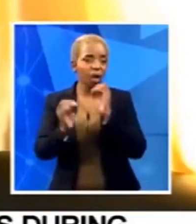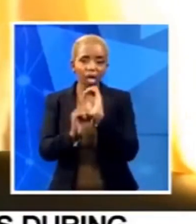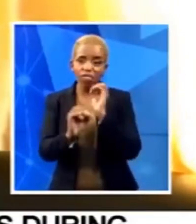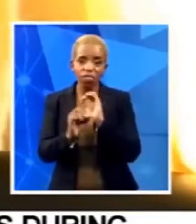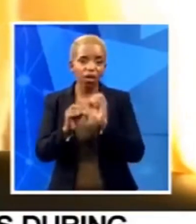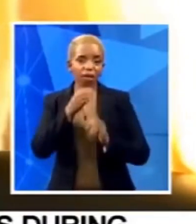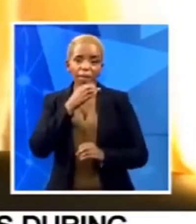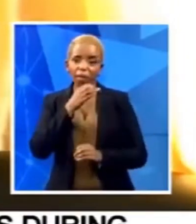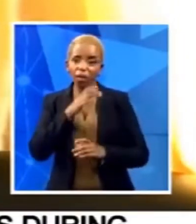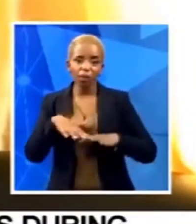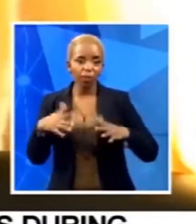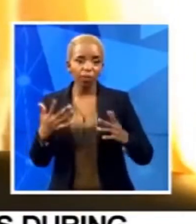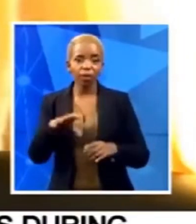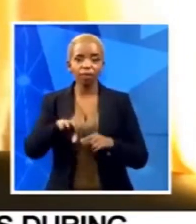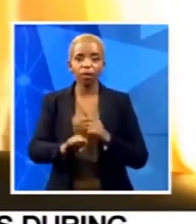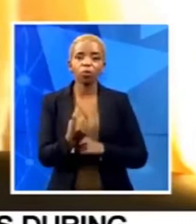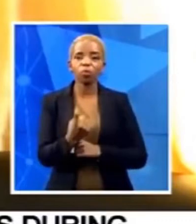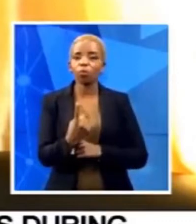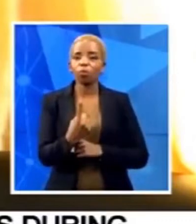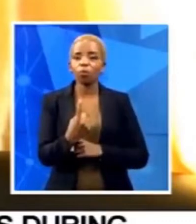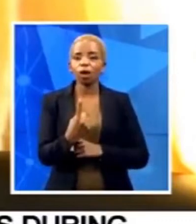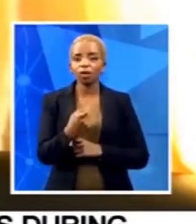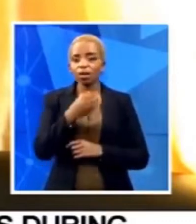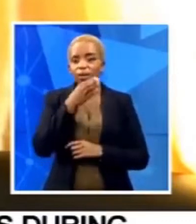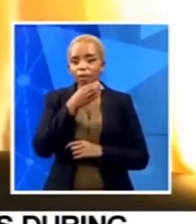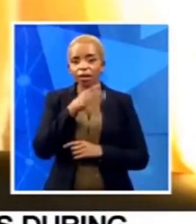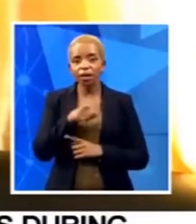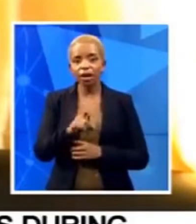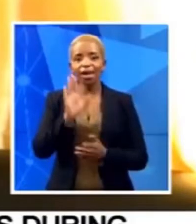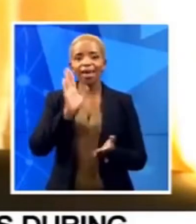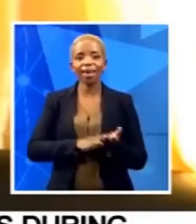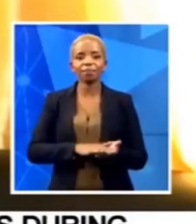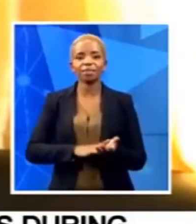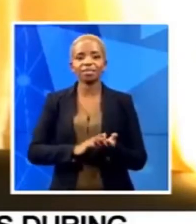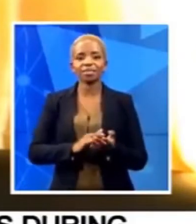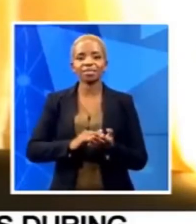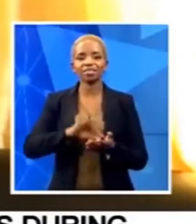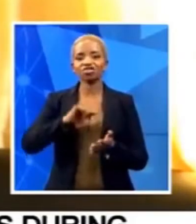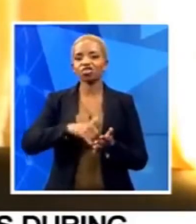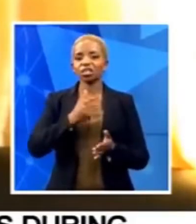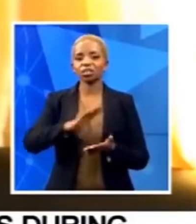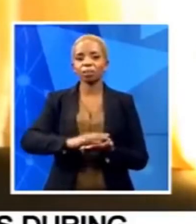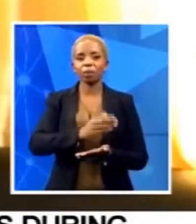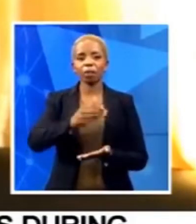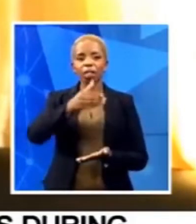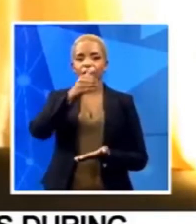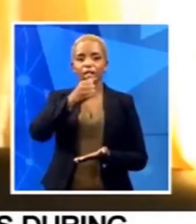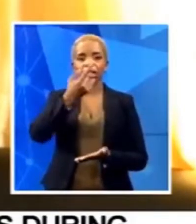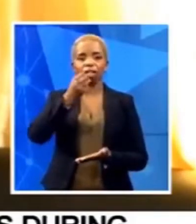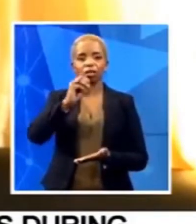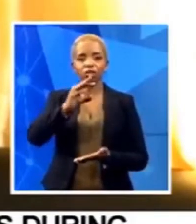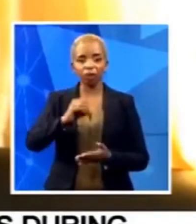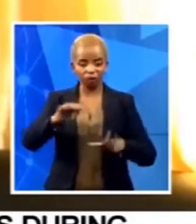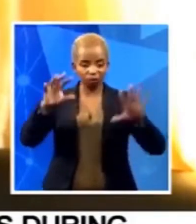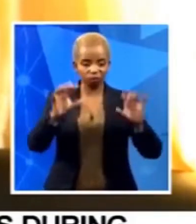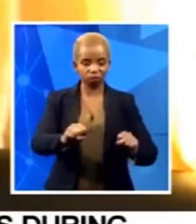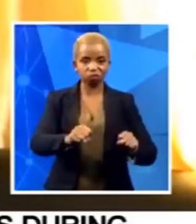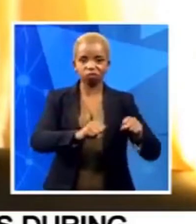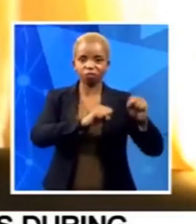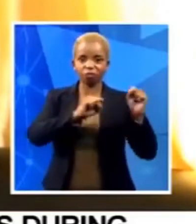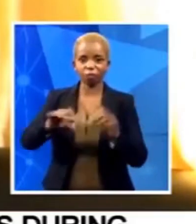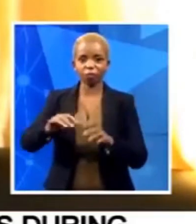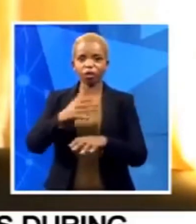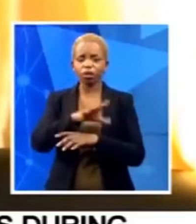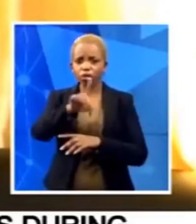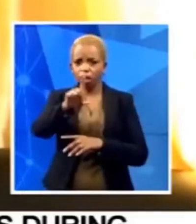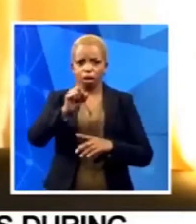was only empty. So they took him outside and he was like, no, you can't take me outside because